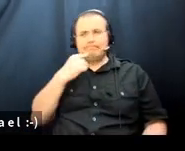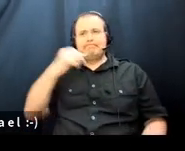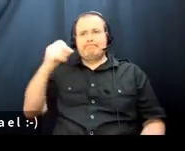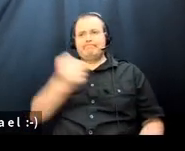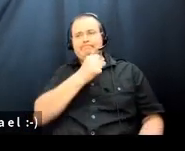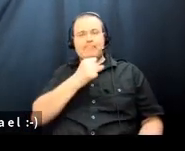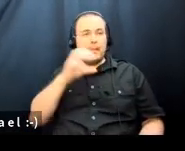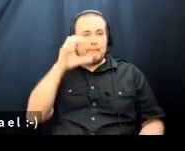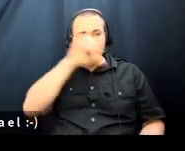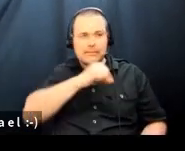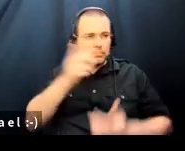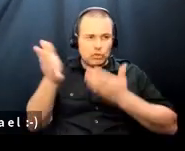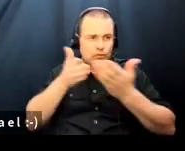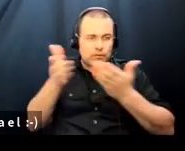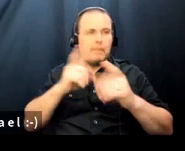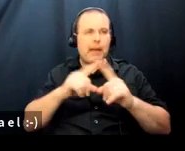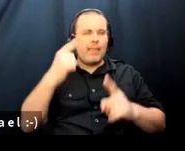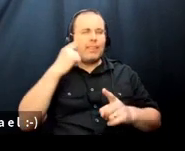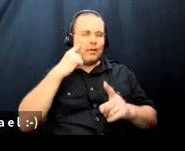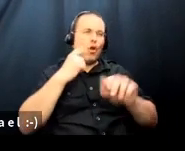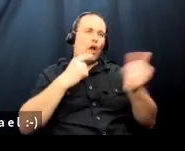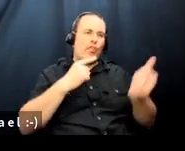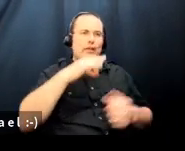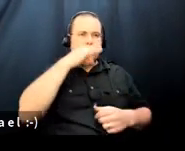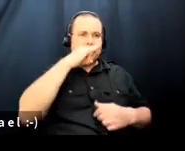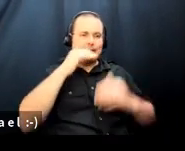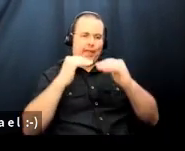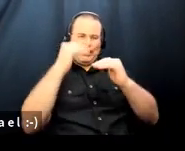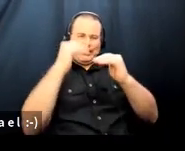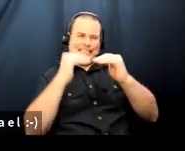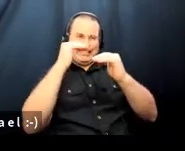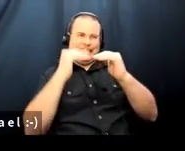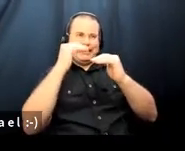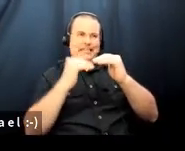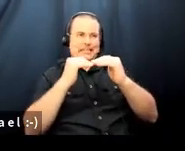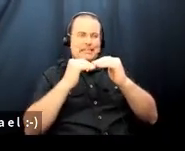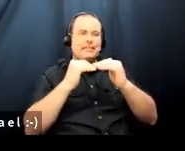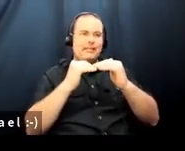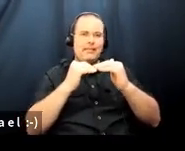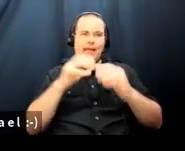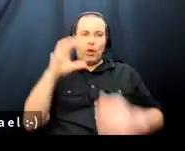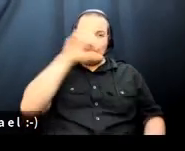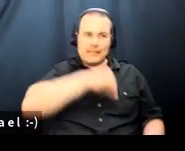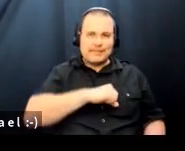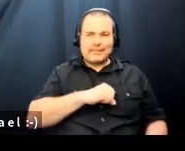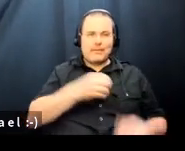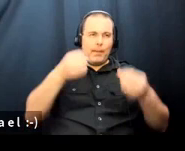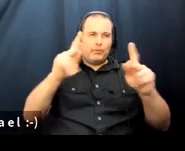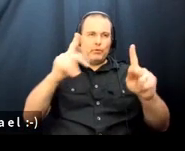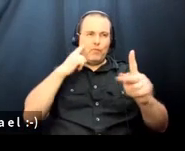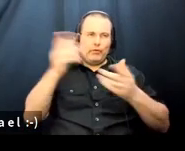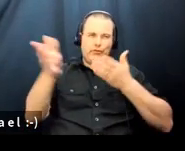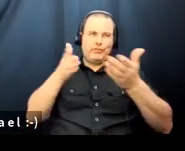are closer to the borderline that do miss out on services. I hear from people every day about that. Yeah. Yeah,